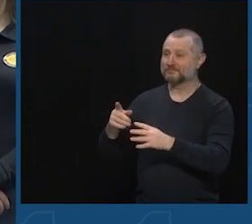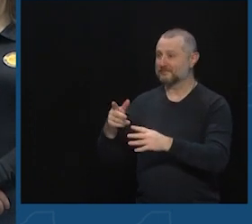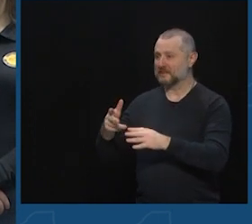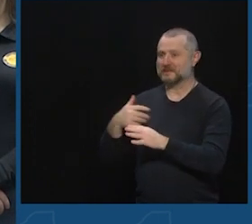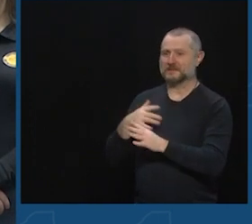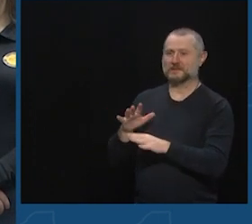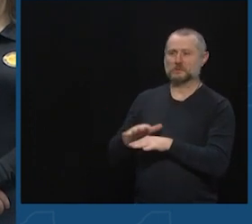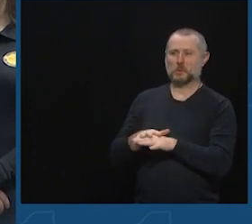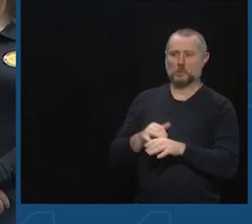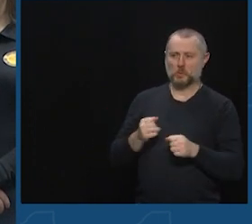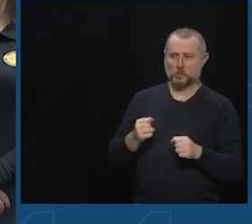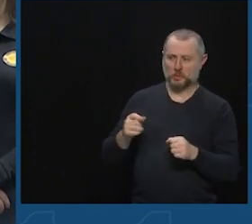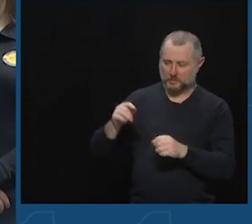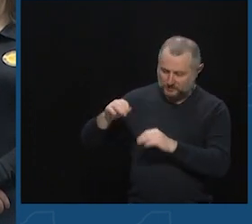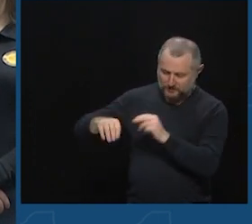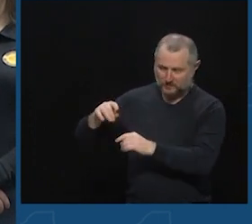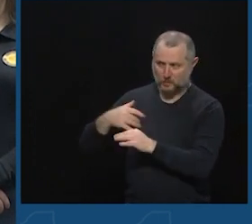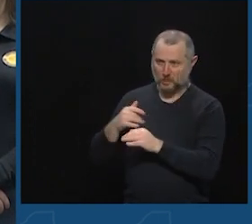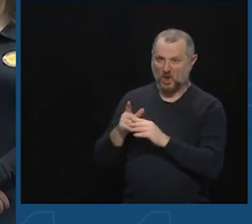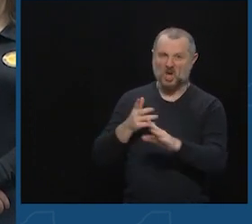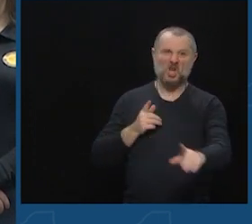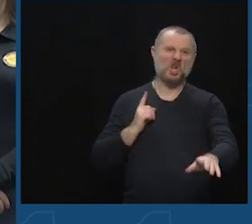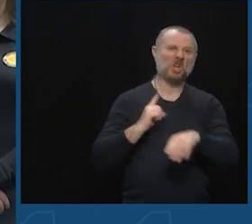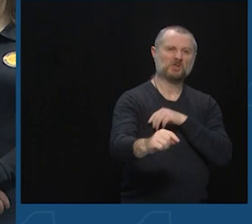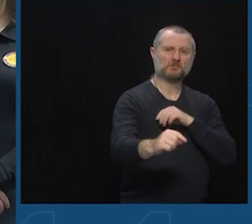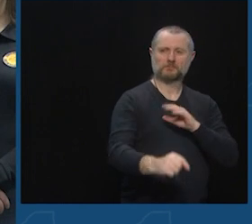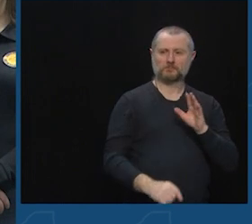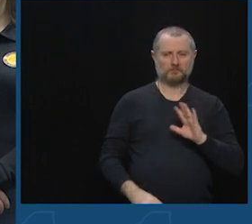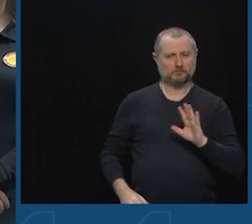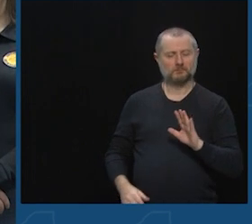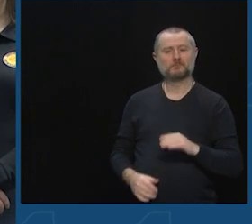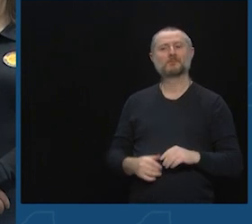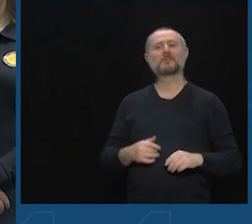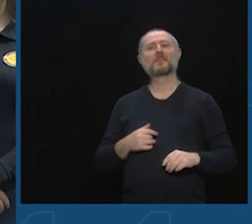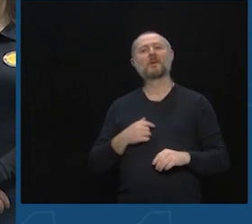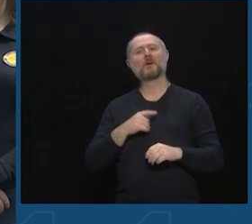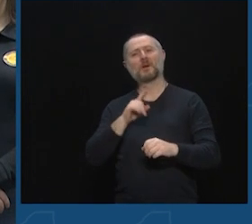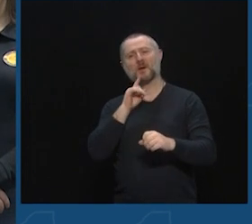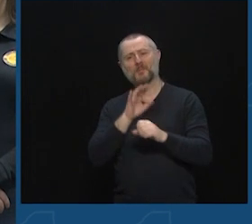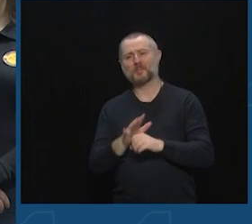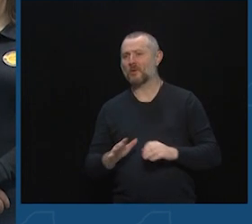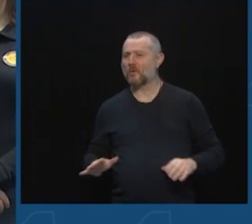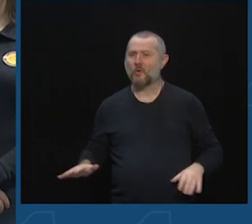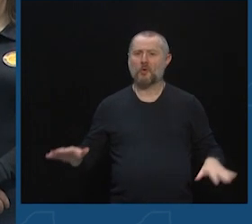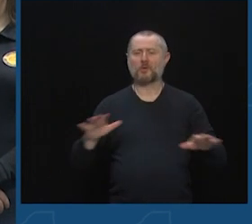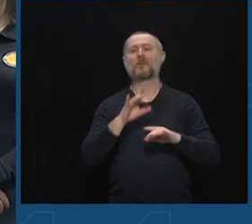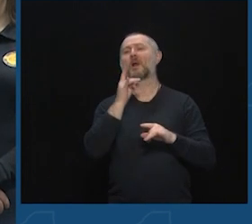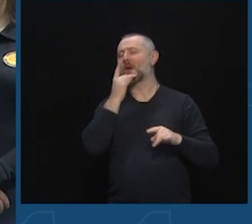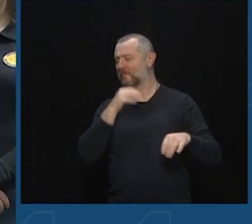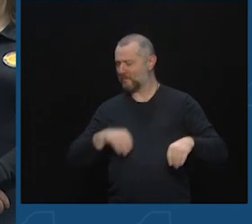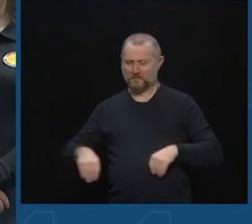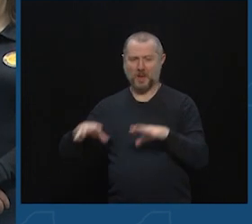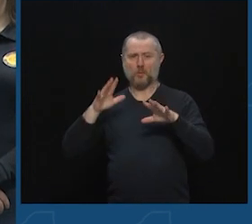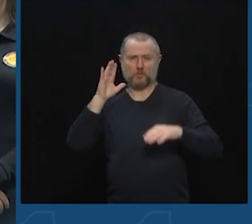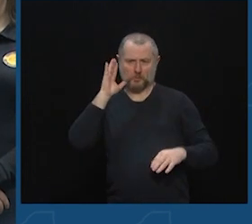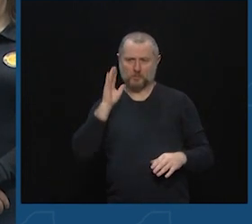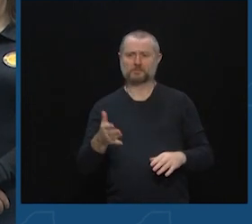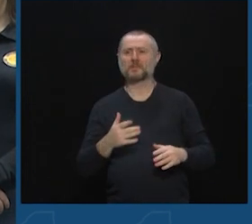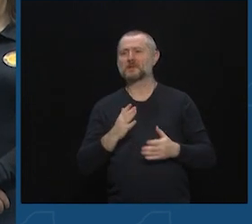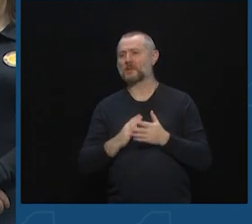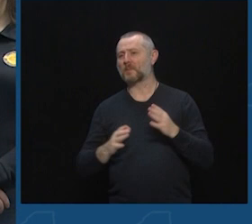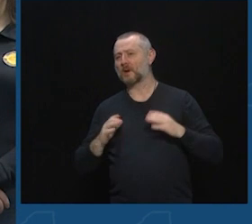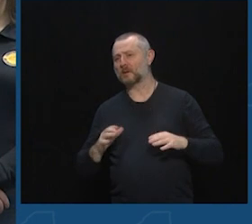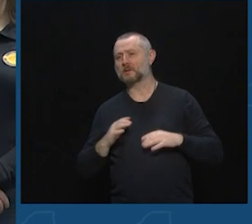to getting each and every customer restored. We know some customers will have damage on their customer-owned